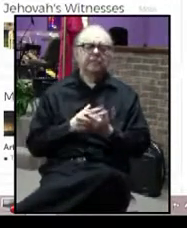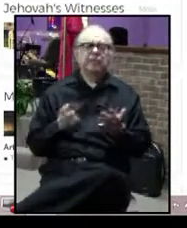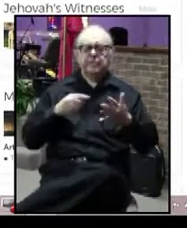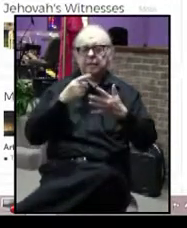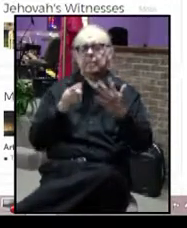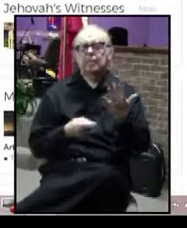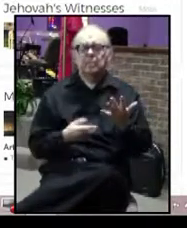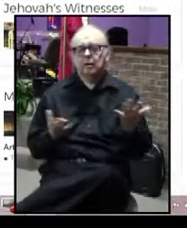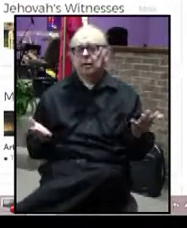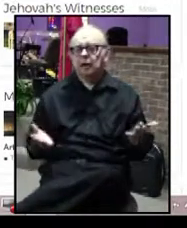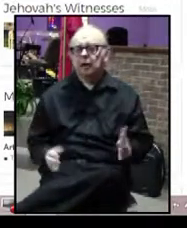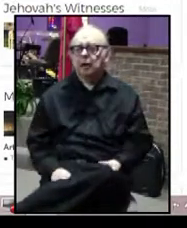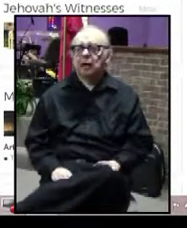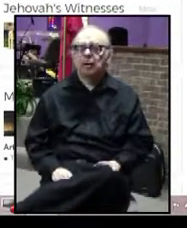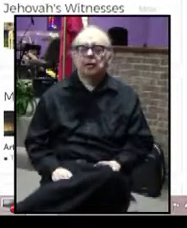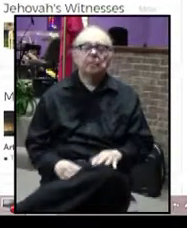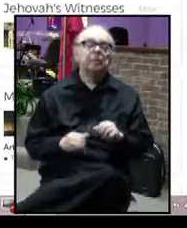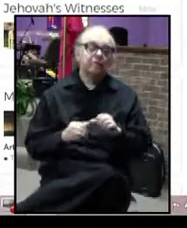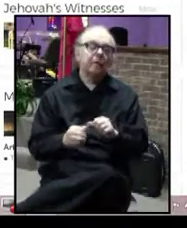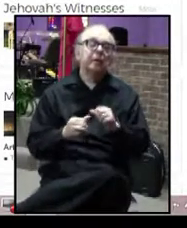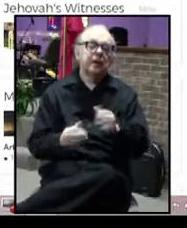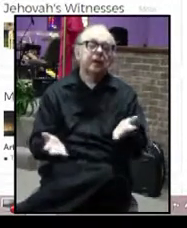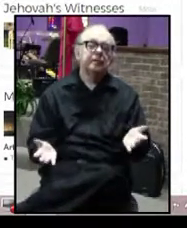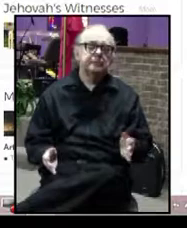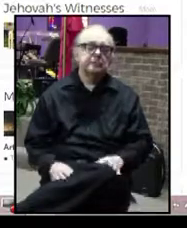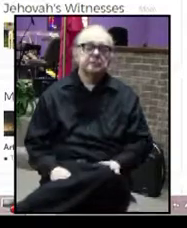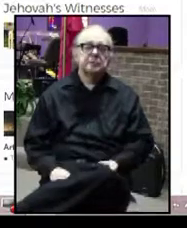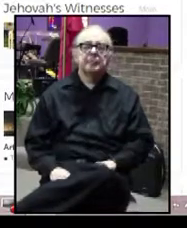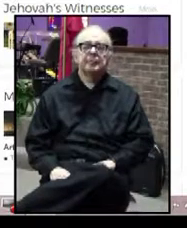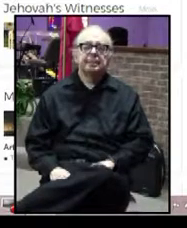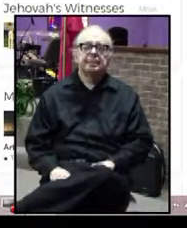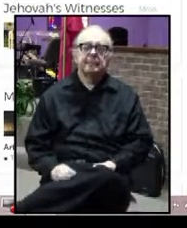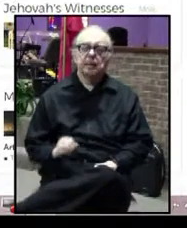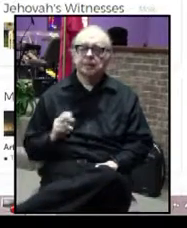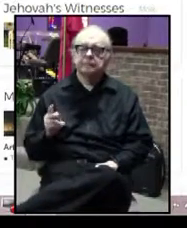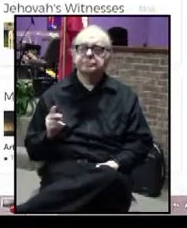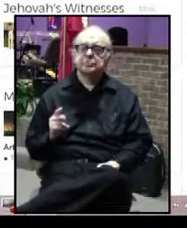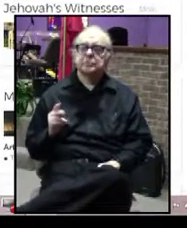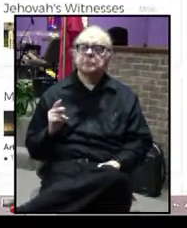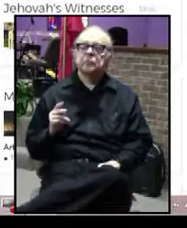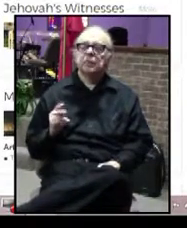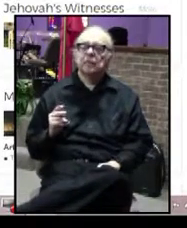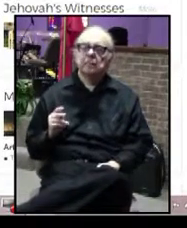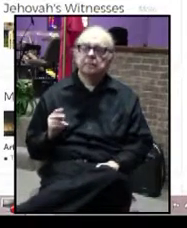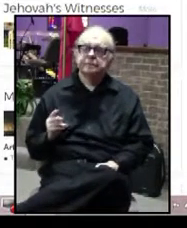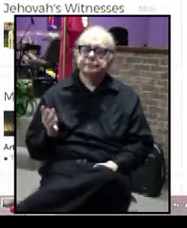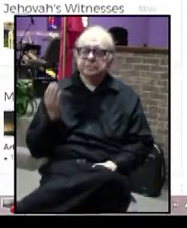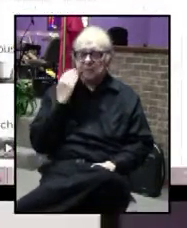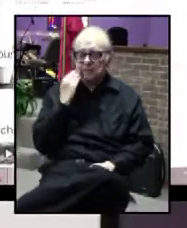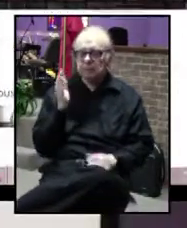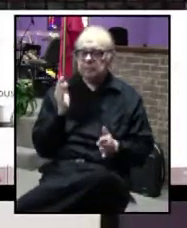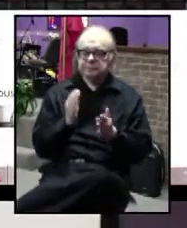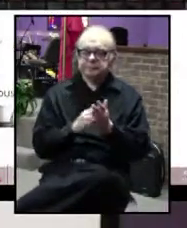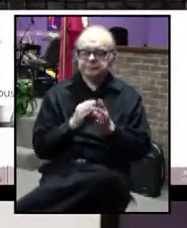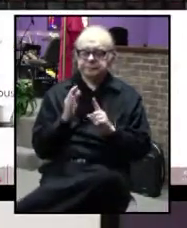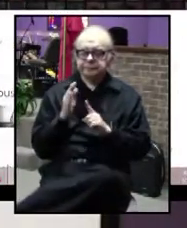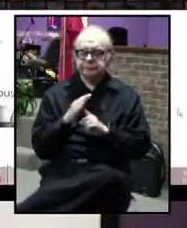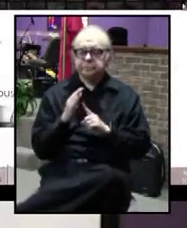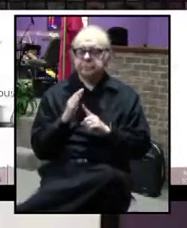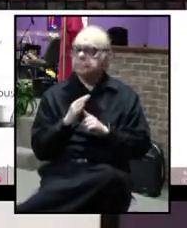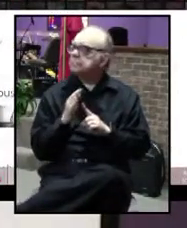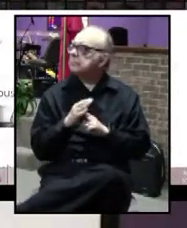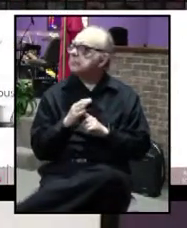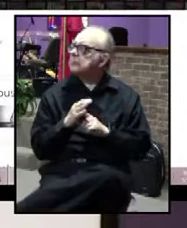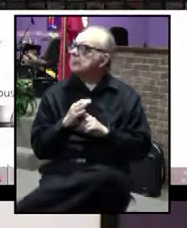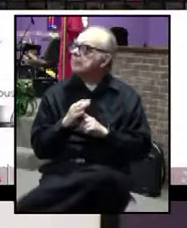heaven, and on and on and on and on it goes. Okay, continuing on. If you go back to the top of that,